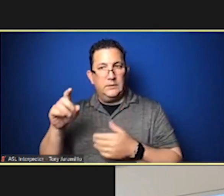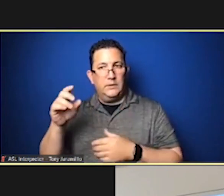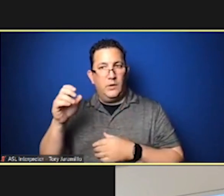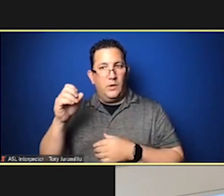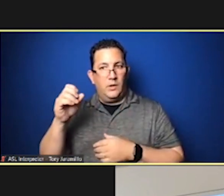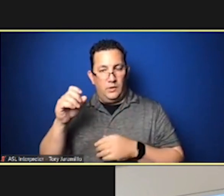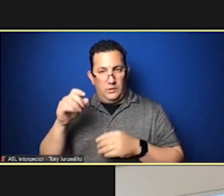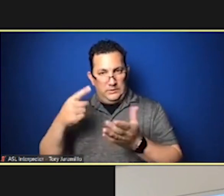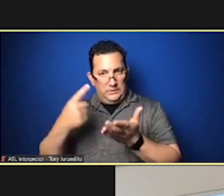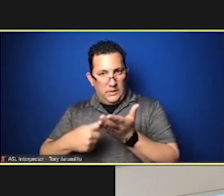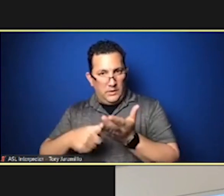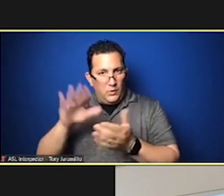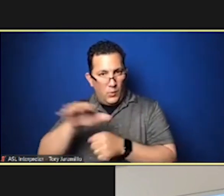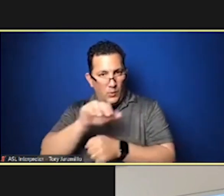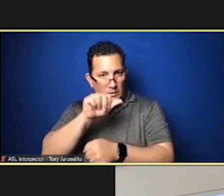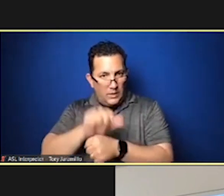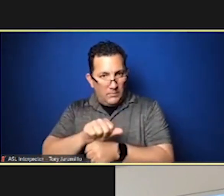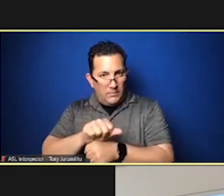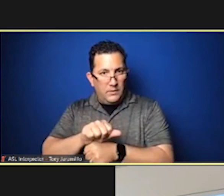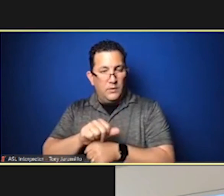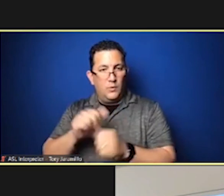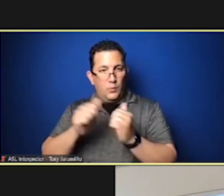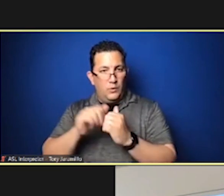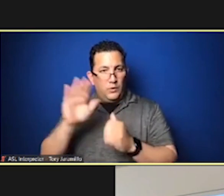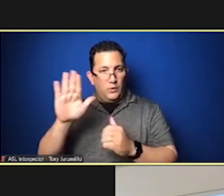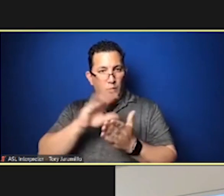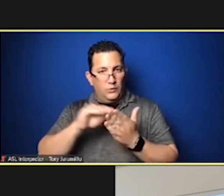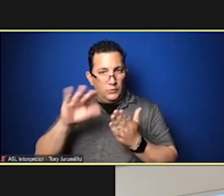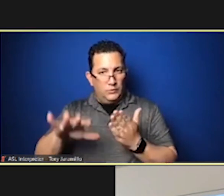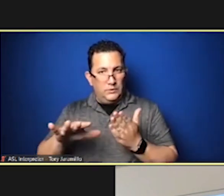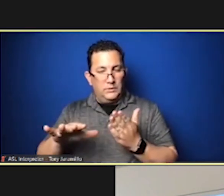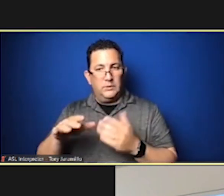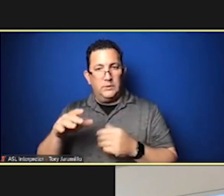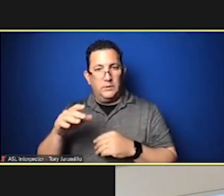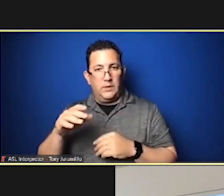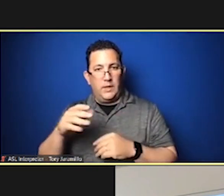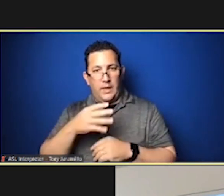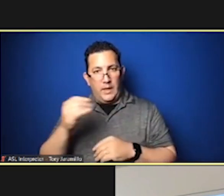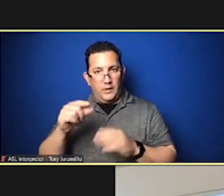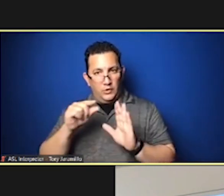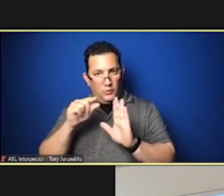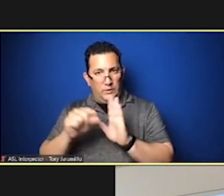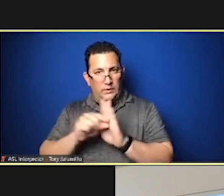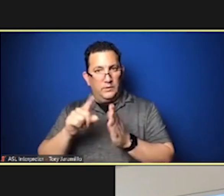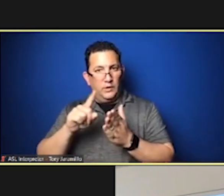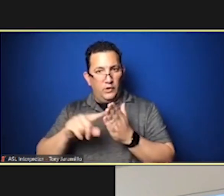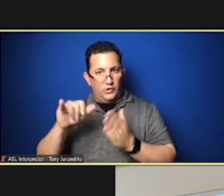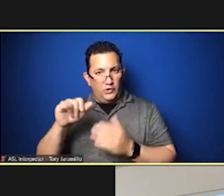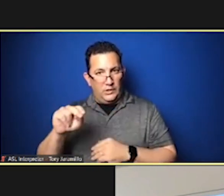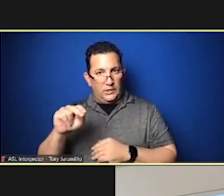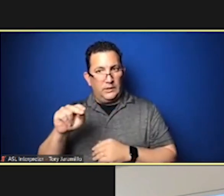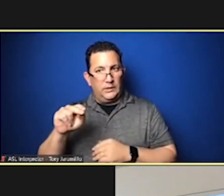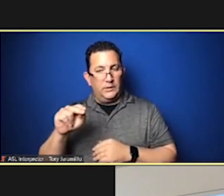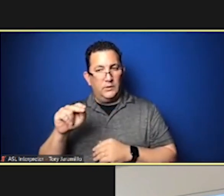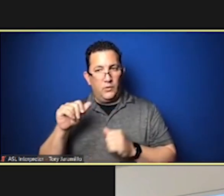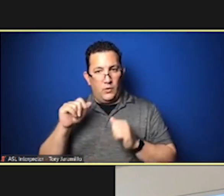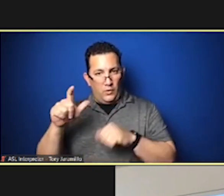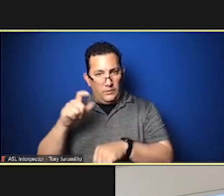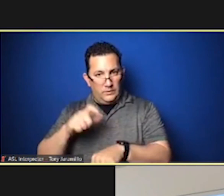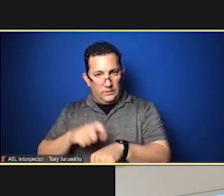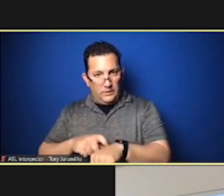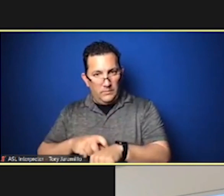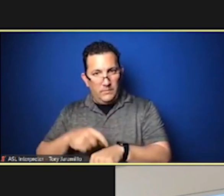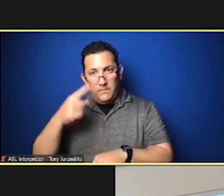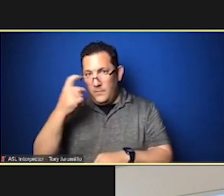your assignments with your students and their grades, and really checking in all of the time, because